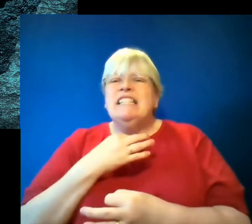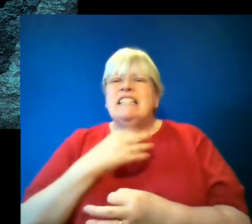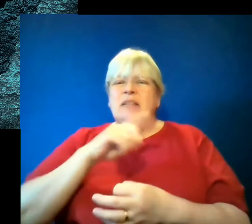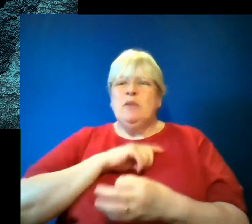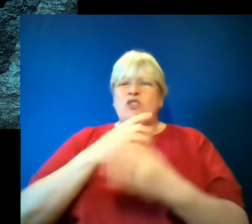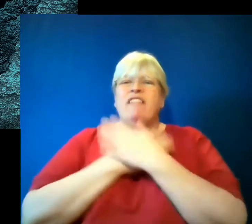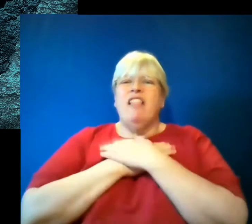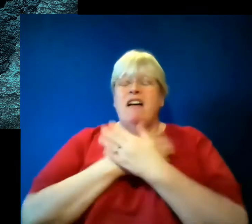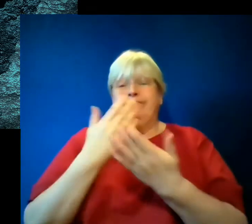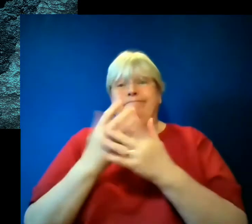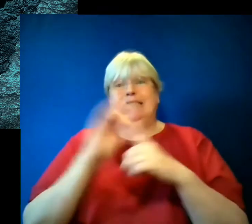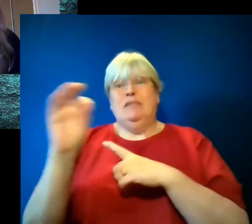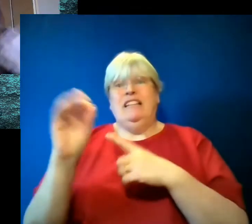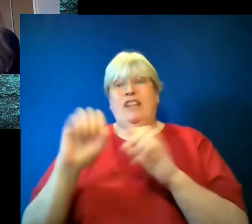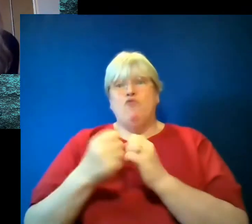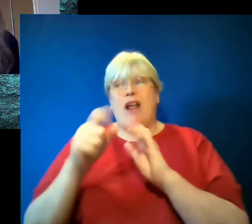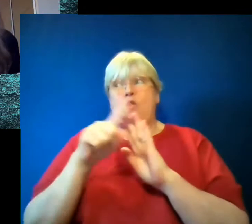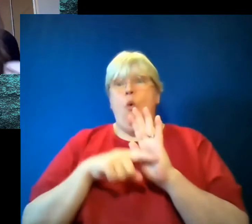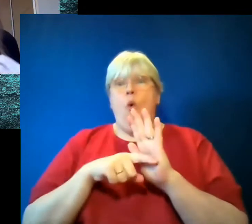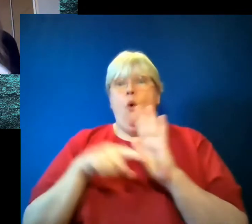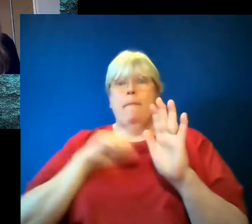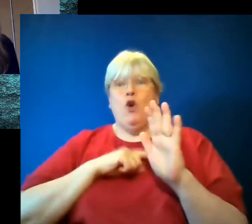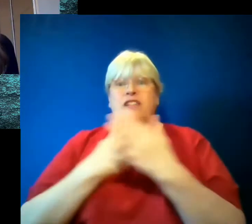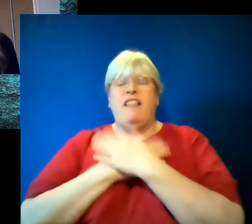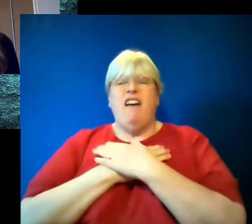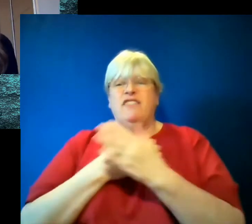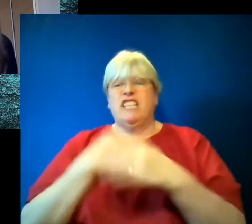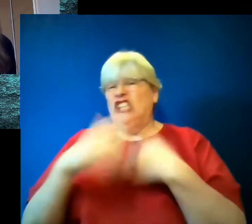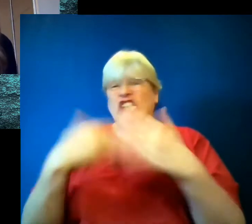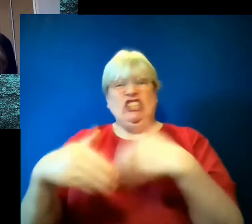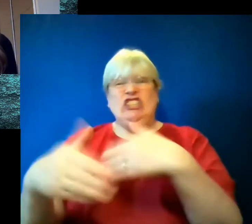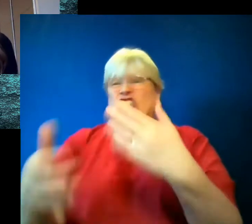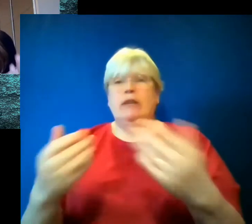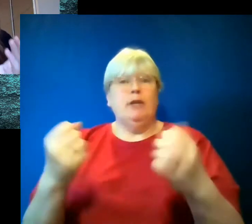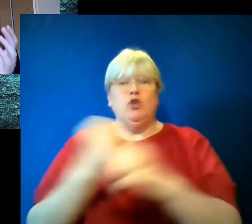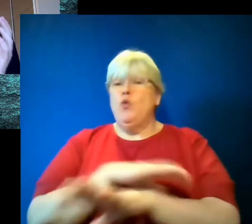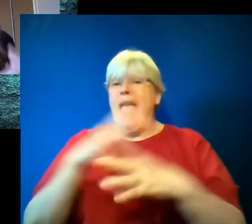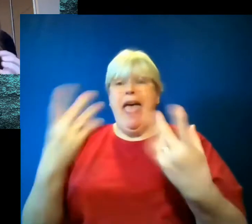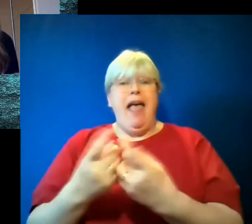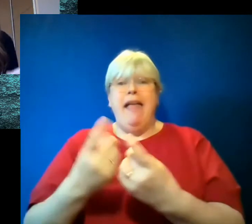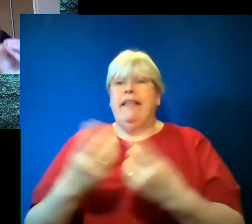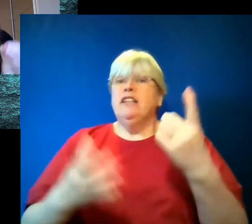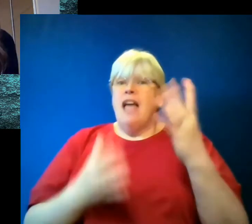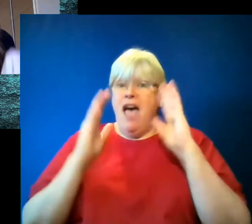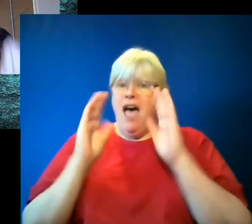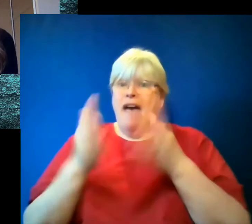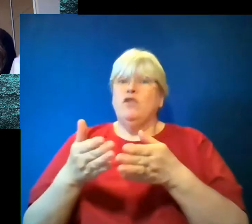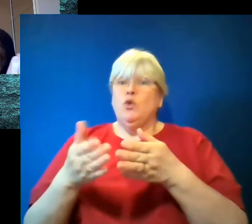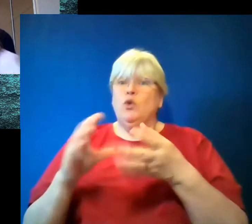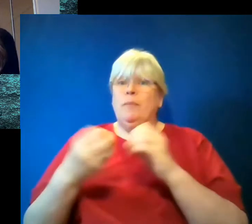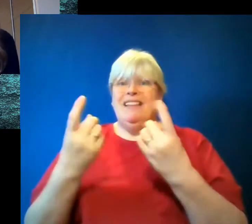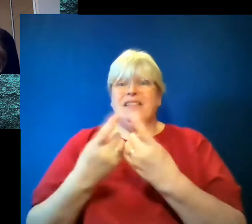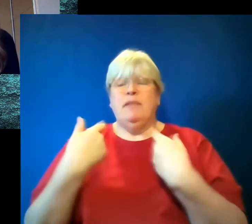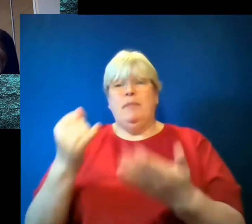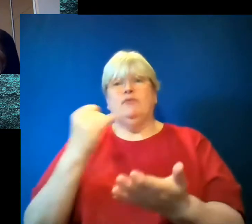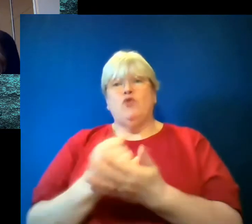breaking the law for love, about going hell for leather and just doing whatever it takes to make something that has gone wrong